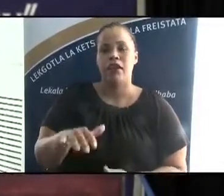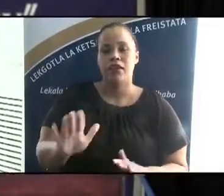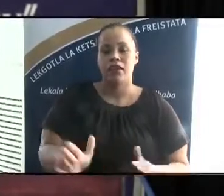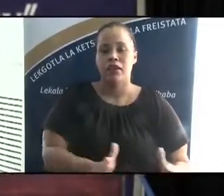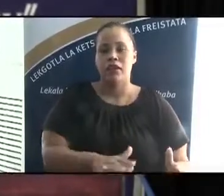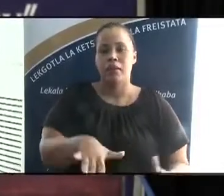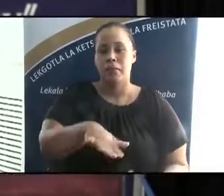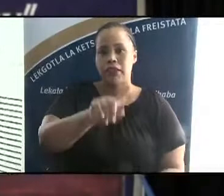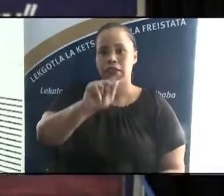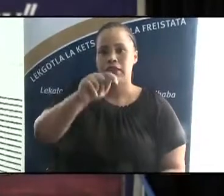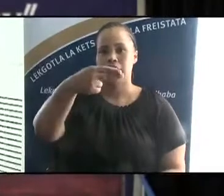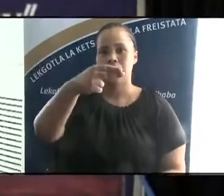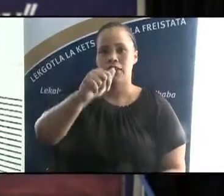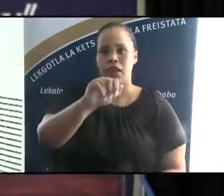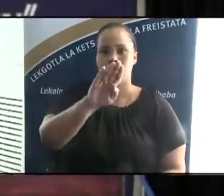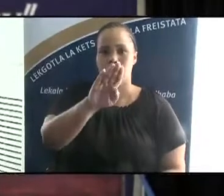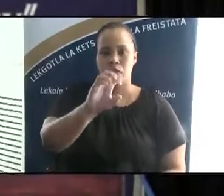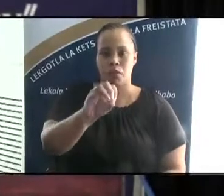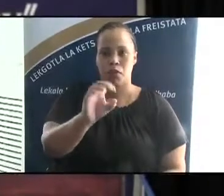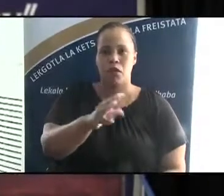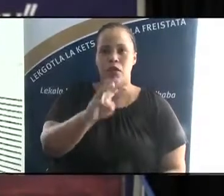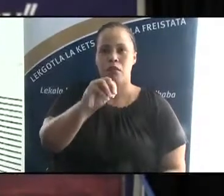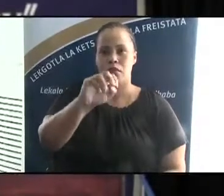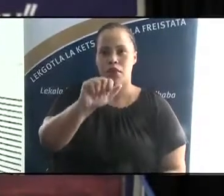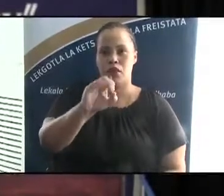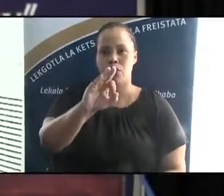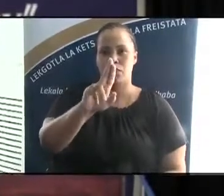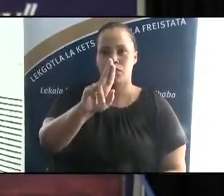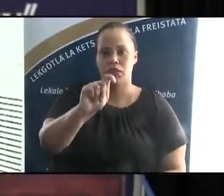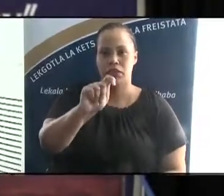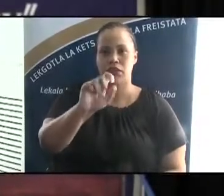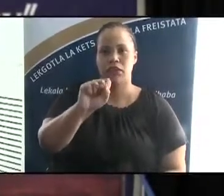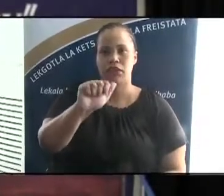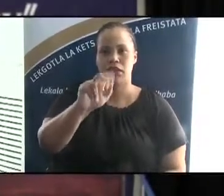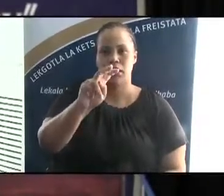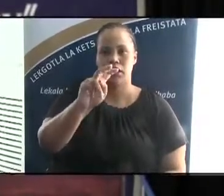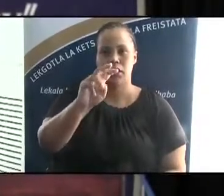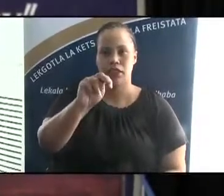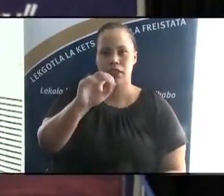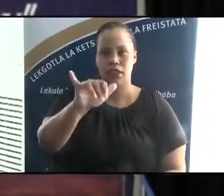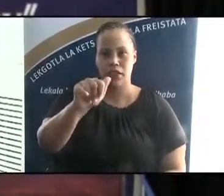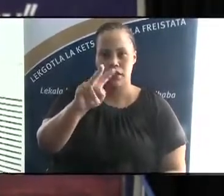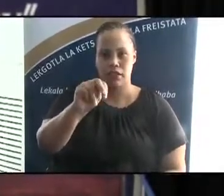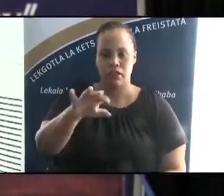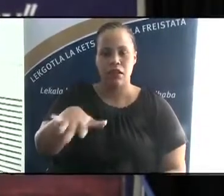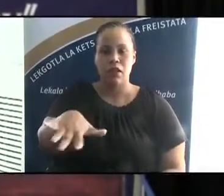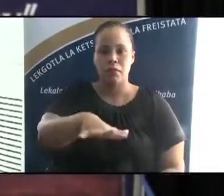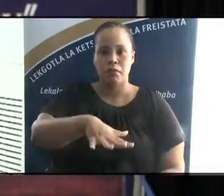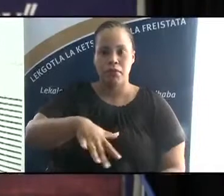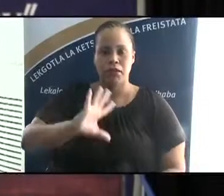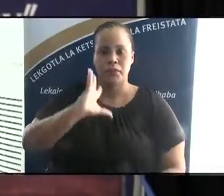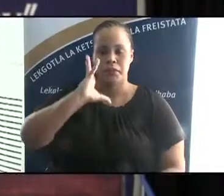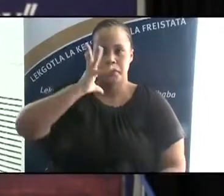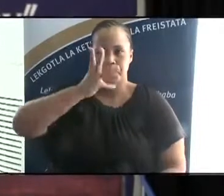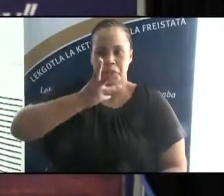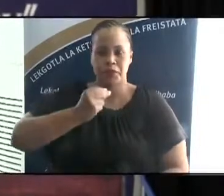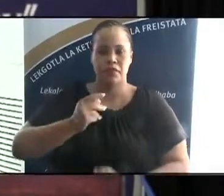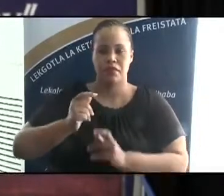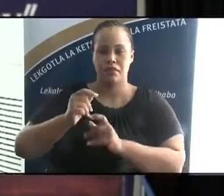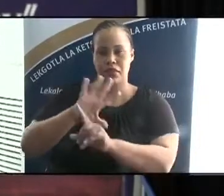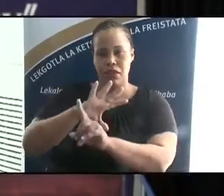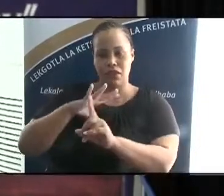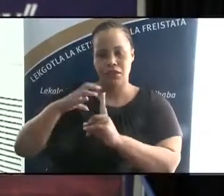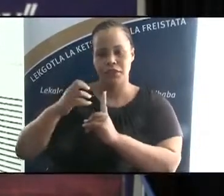huge potential for tourism development because of its beautiful scenery between and its rich cultural heritage.